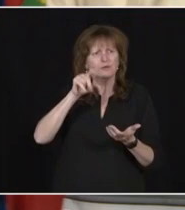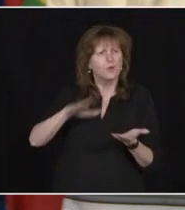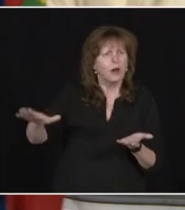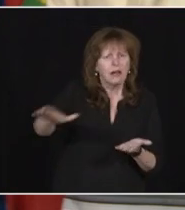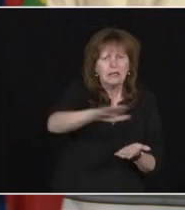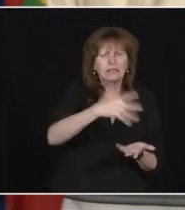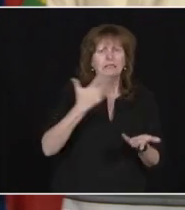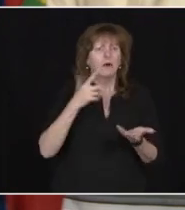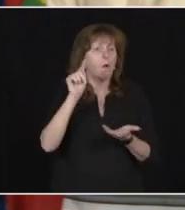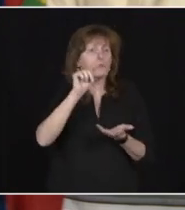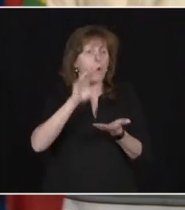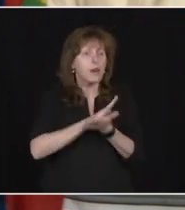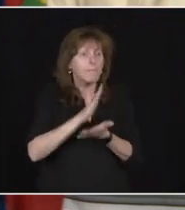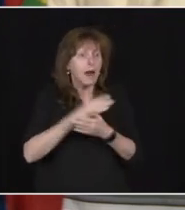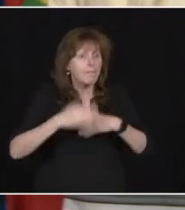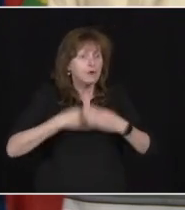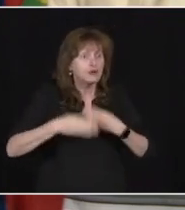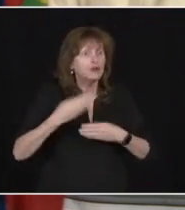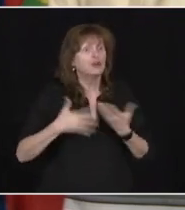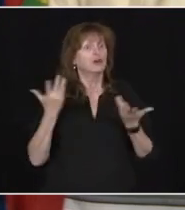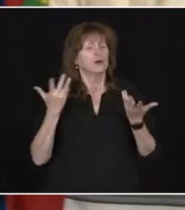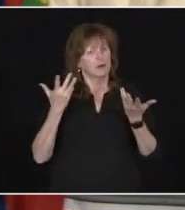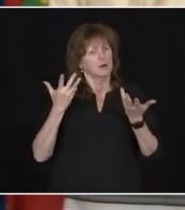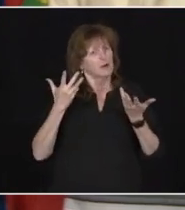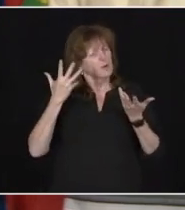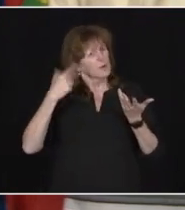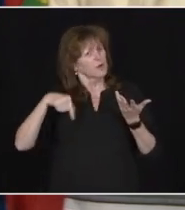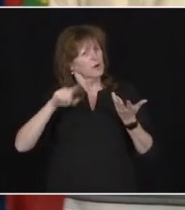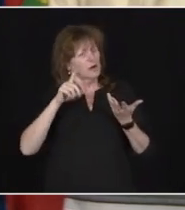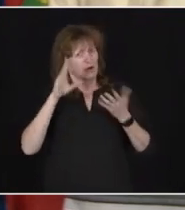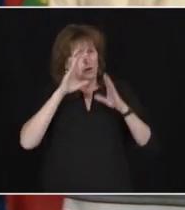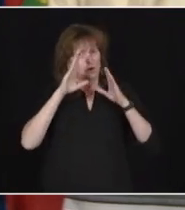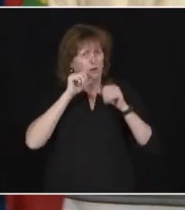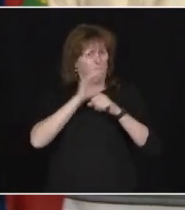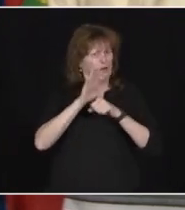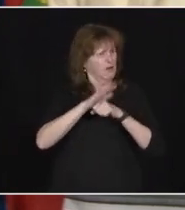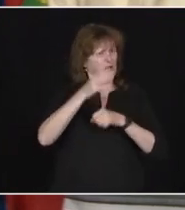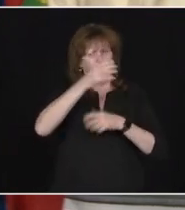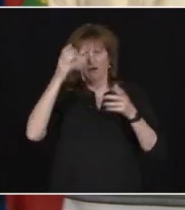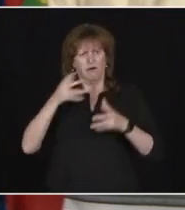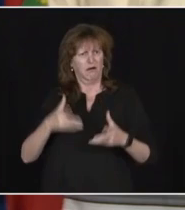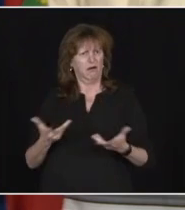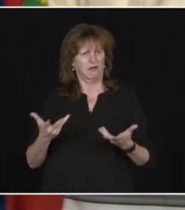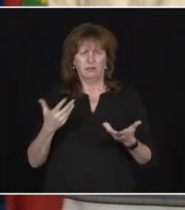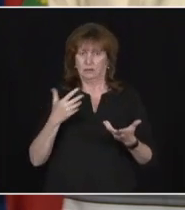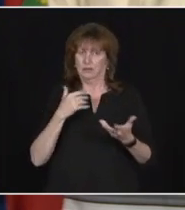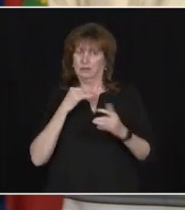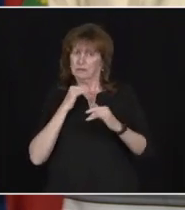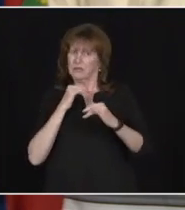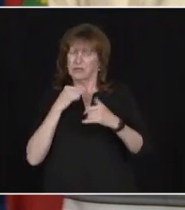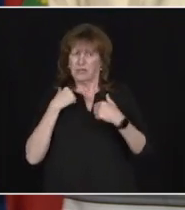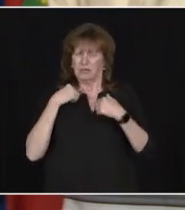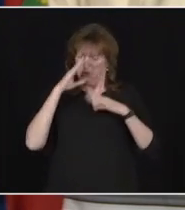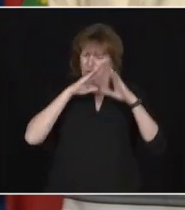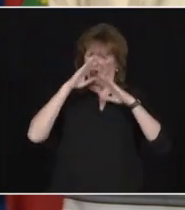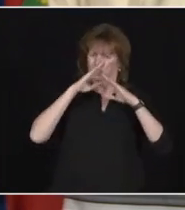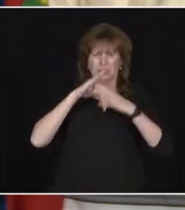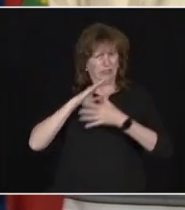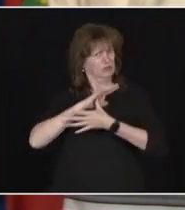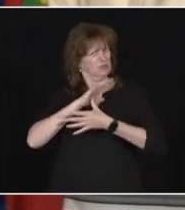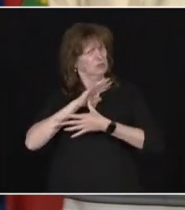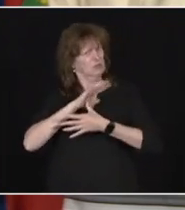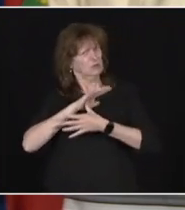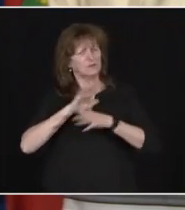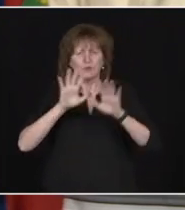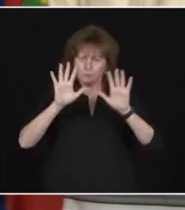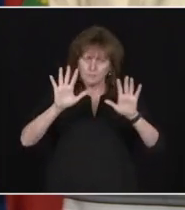mind for many folks out there, and I want you to know that they're top of mind for me too. That's why we're doing everything we